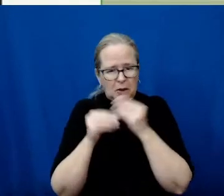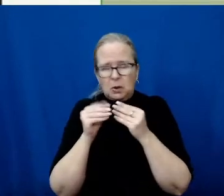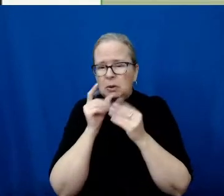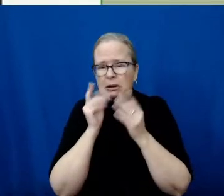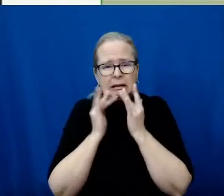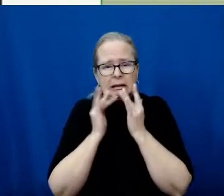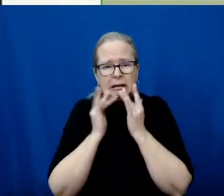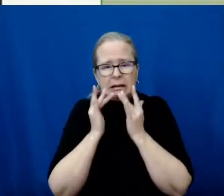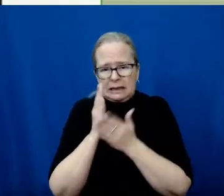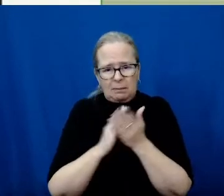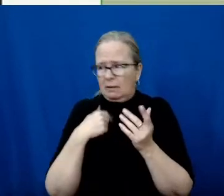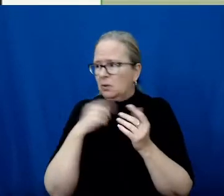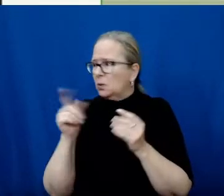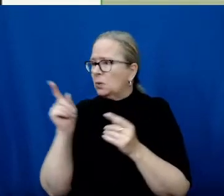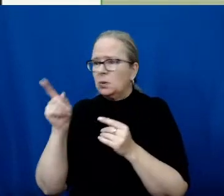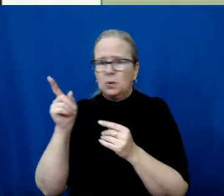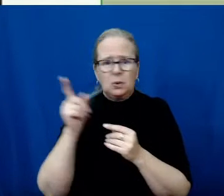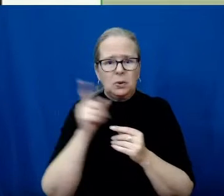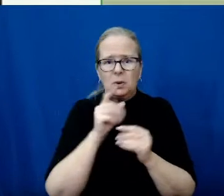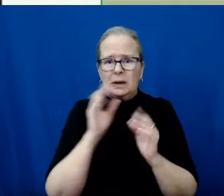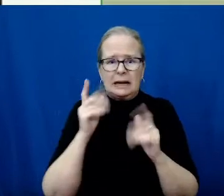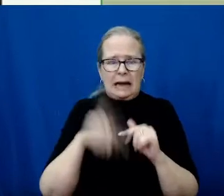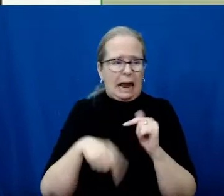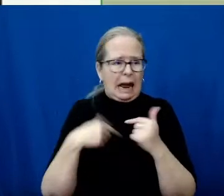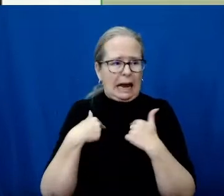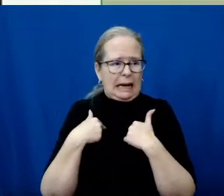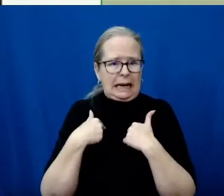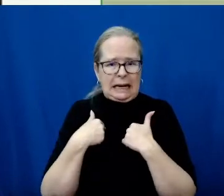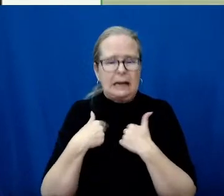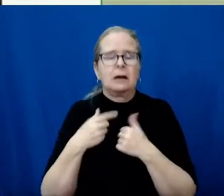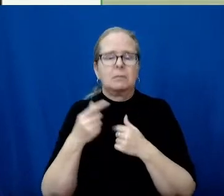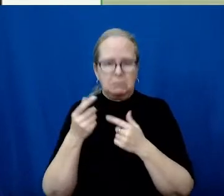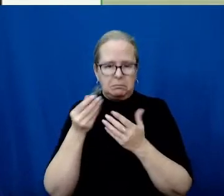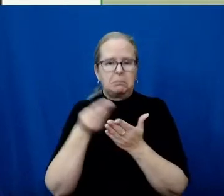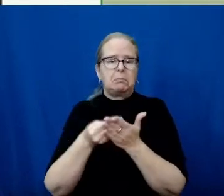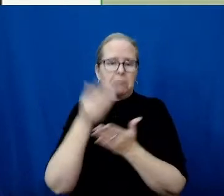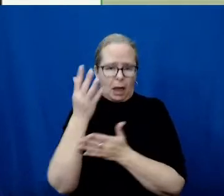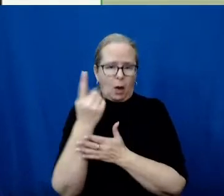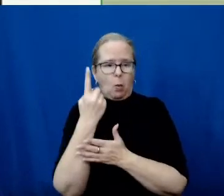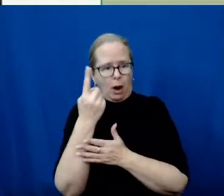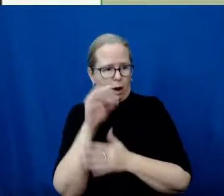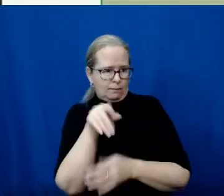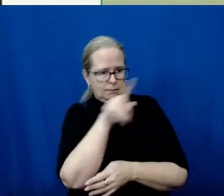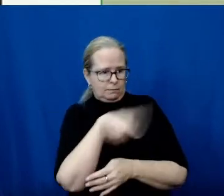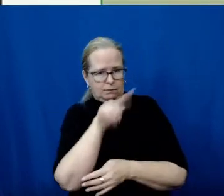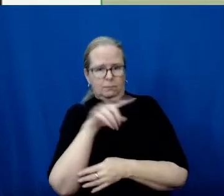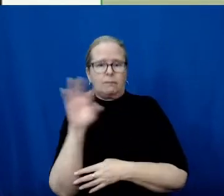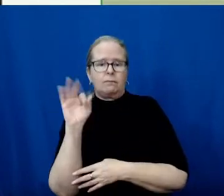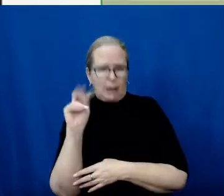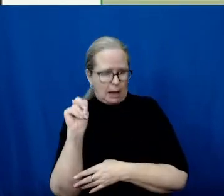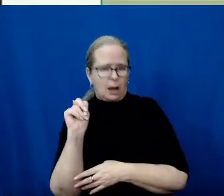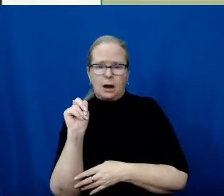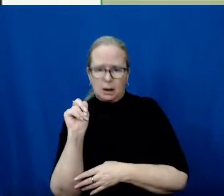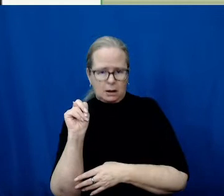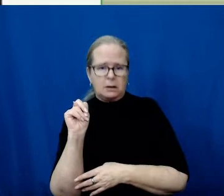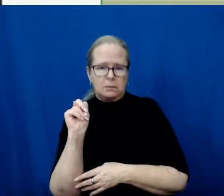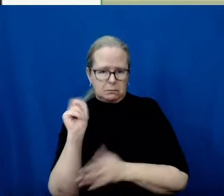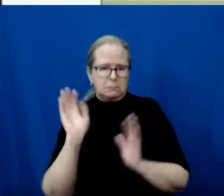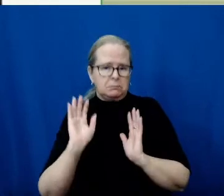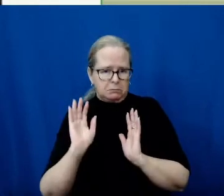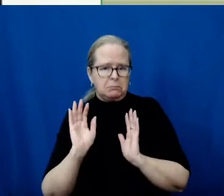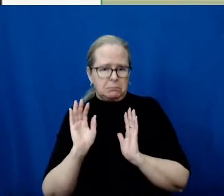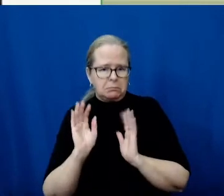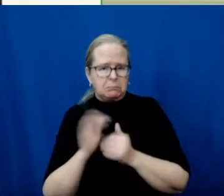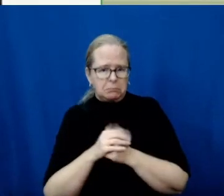can buy a single fan and put a single filter behind it. That is better than not having a